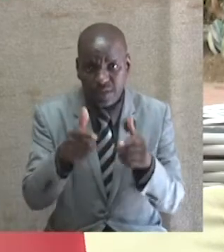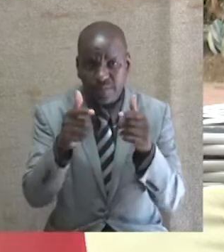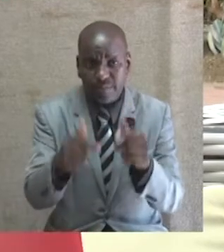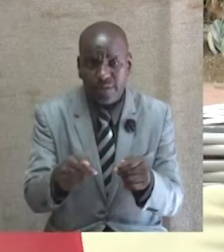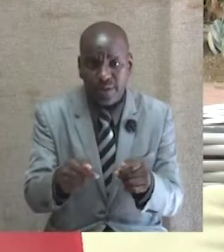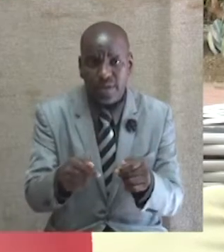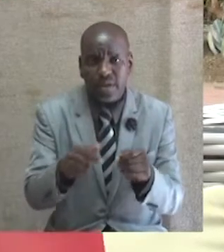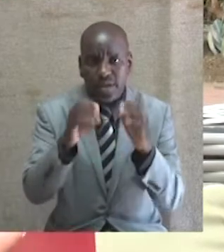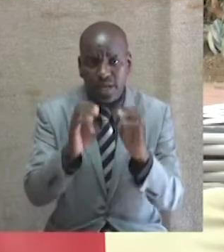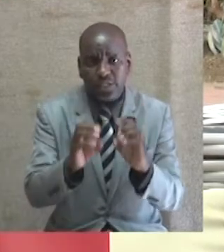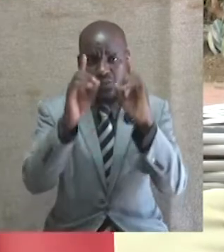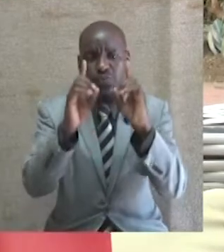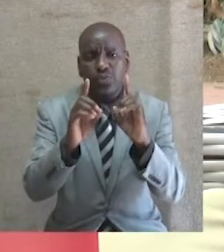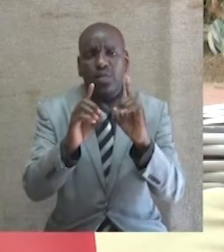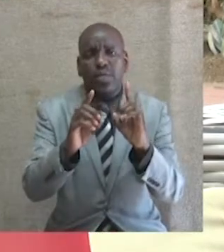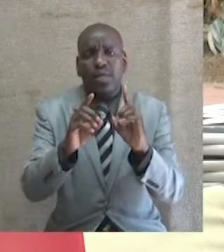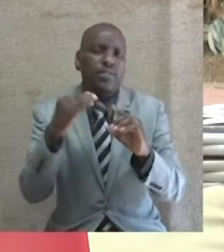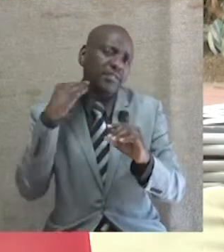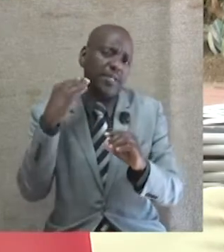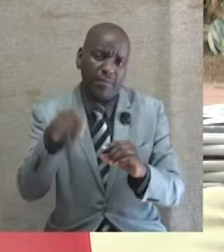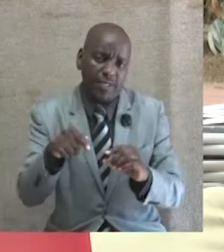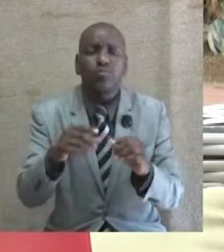could use edutainment, for example.